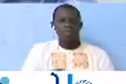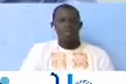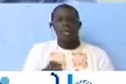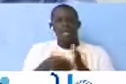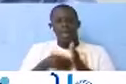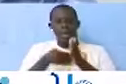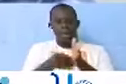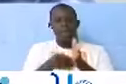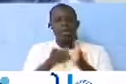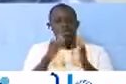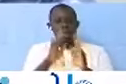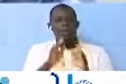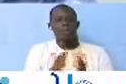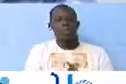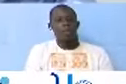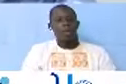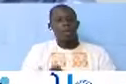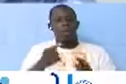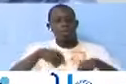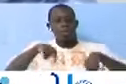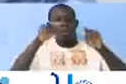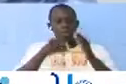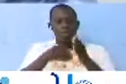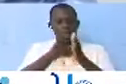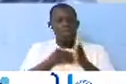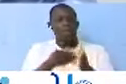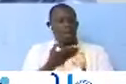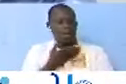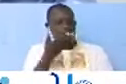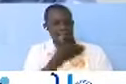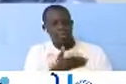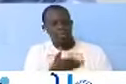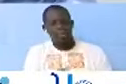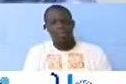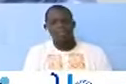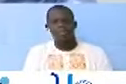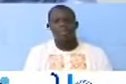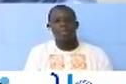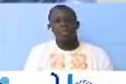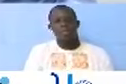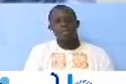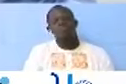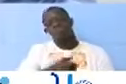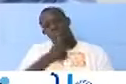here is like, the imams are here,